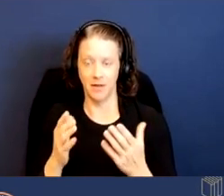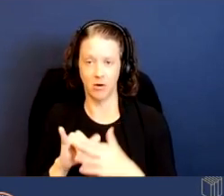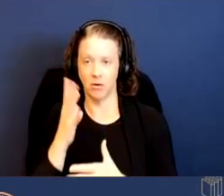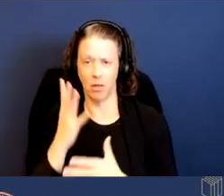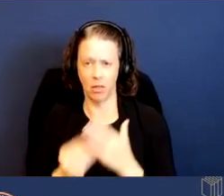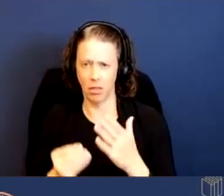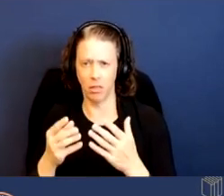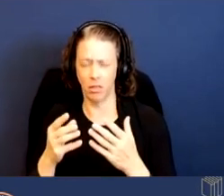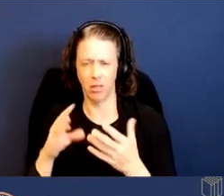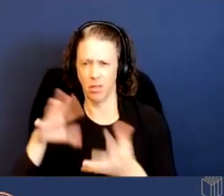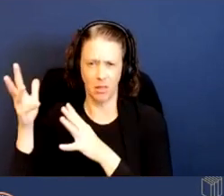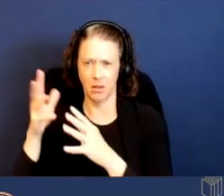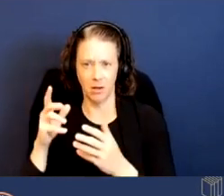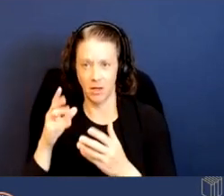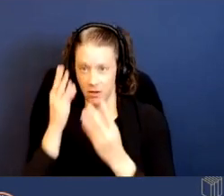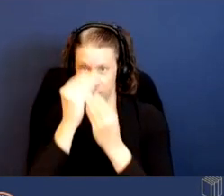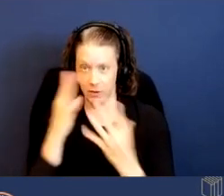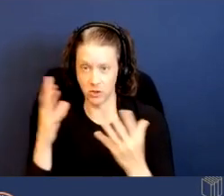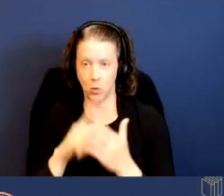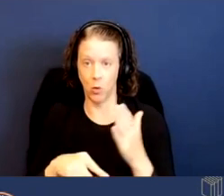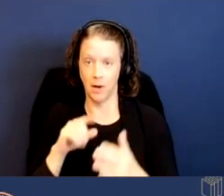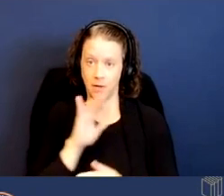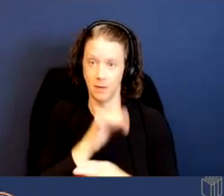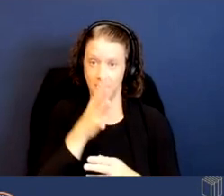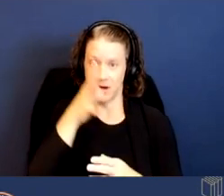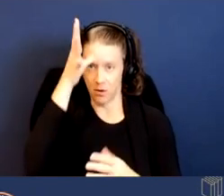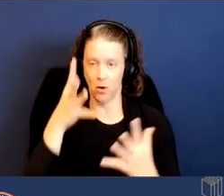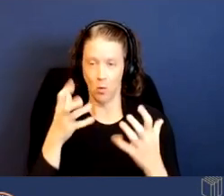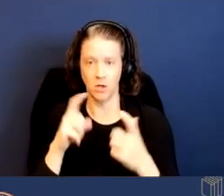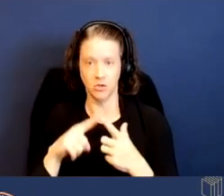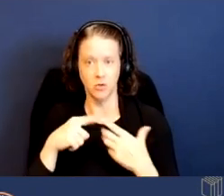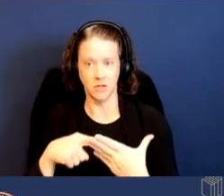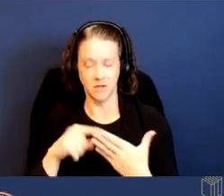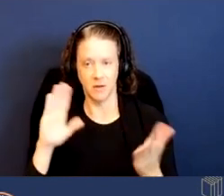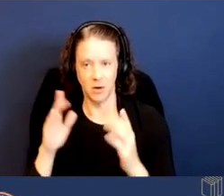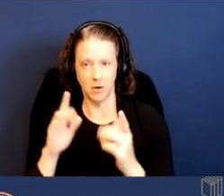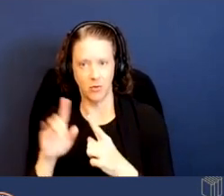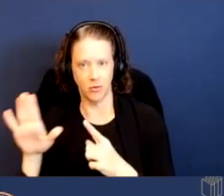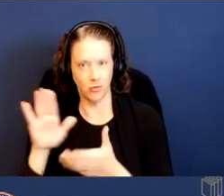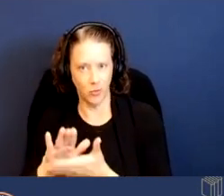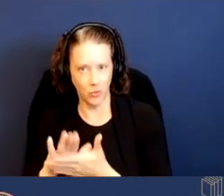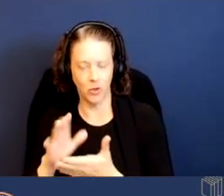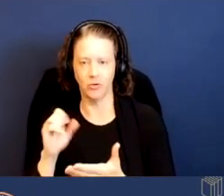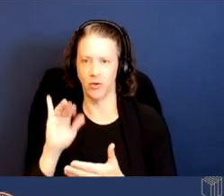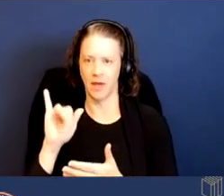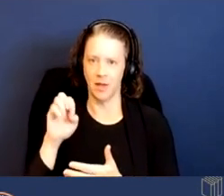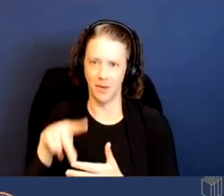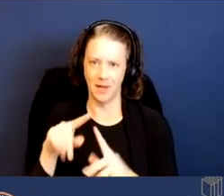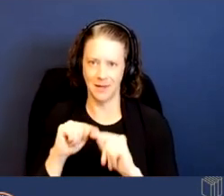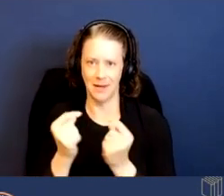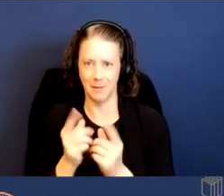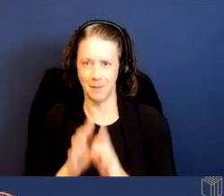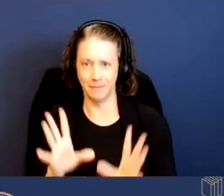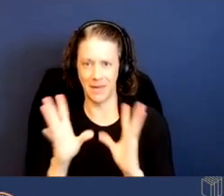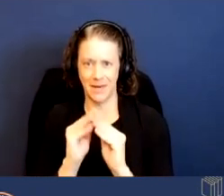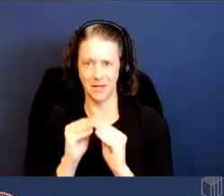that the parent wants to discuss versus the LEA. And so, you know, all of these things happen, and the IEP team meeting is so critical, right, to